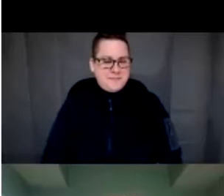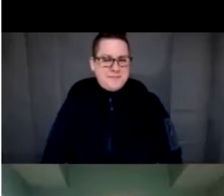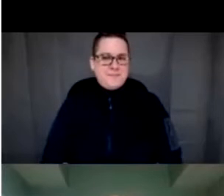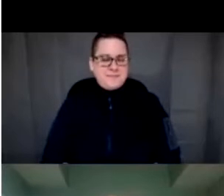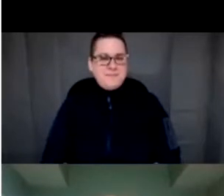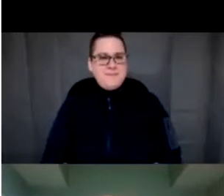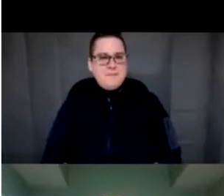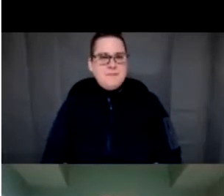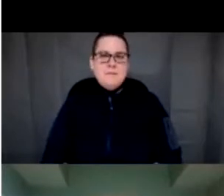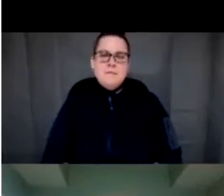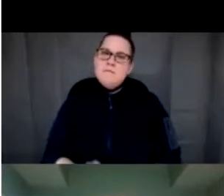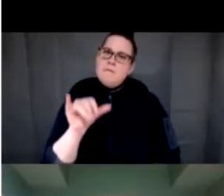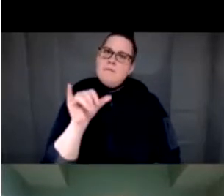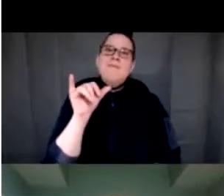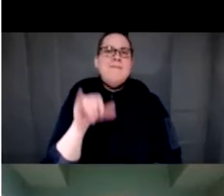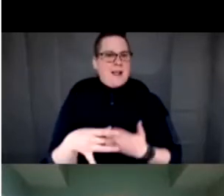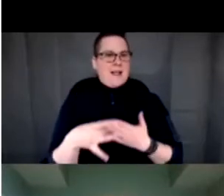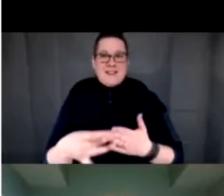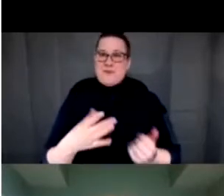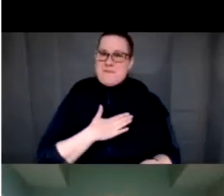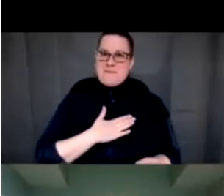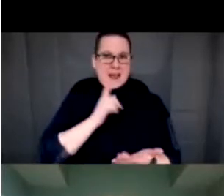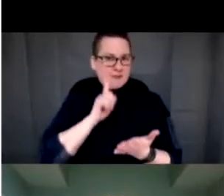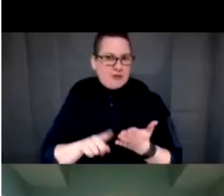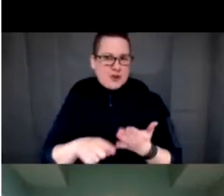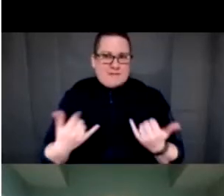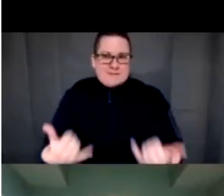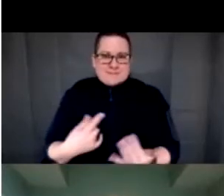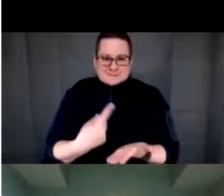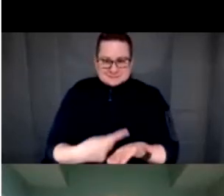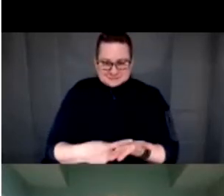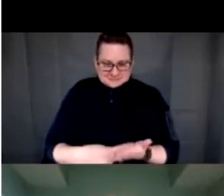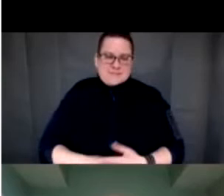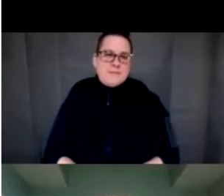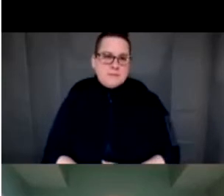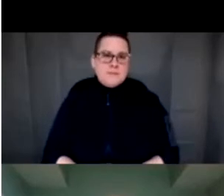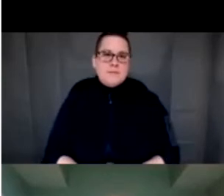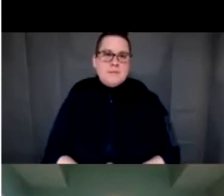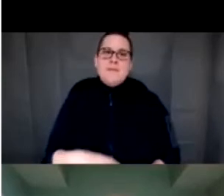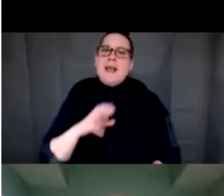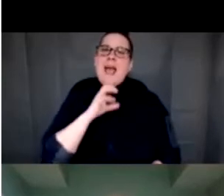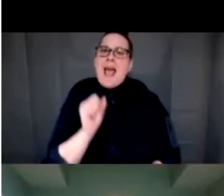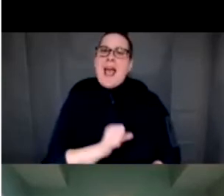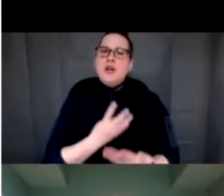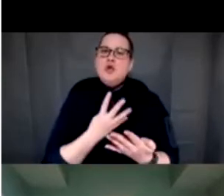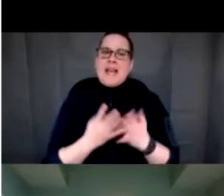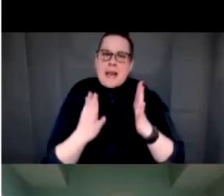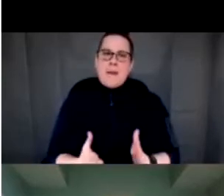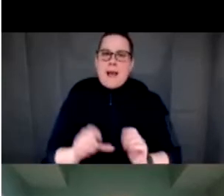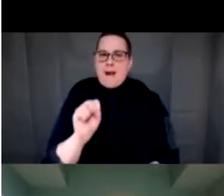And so that brings us to the study that I'm going to talk about in part today, the Aging Inmates Suicidal Ideation